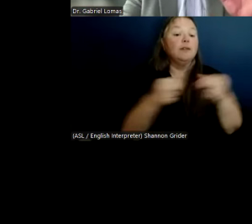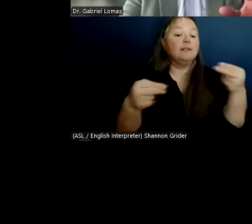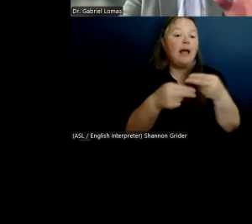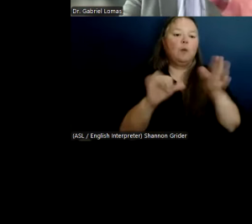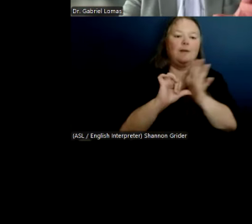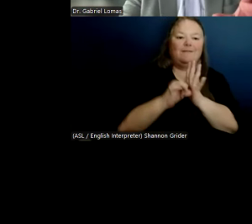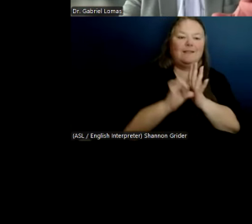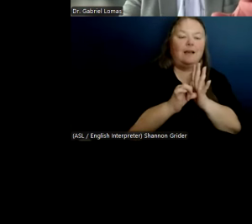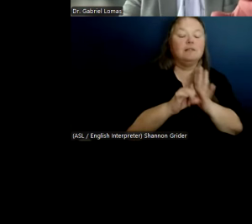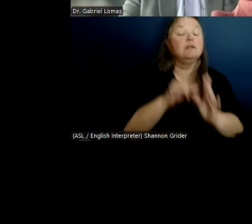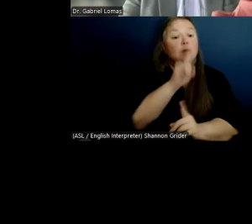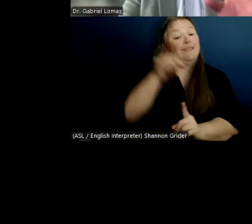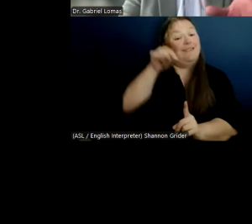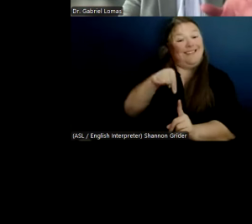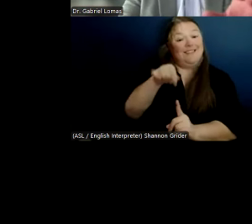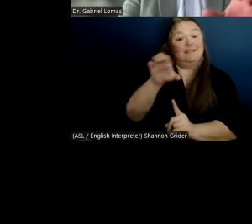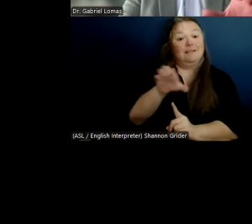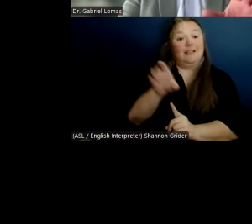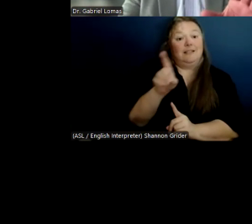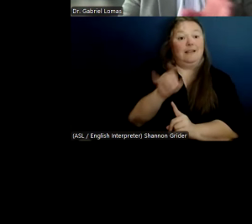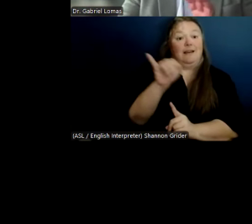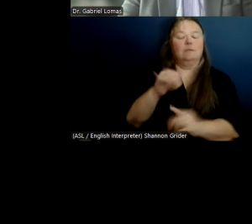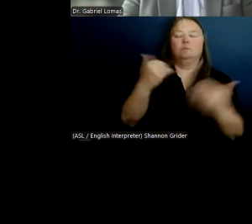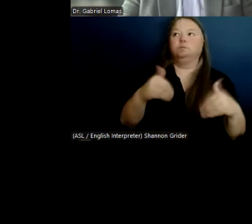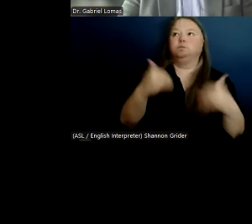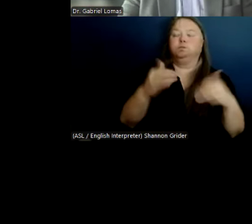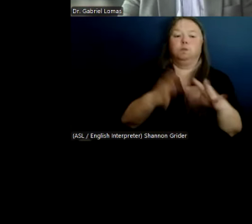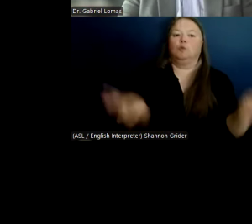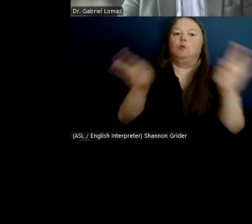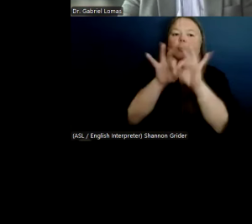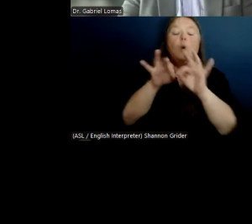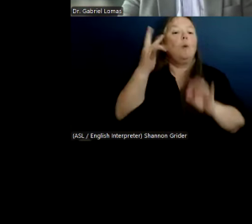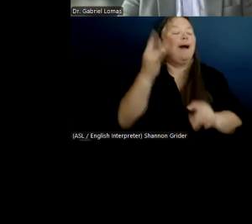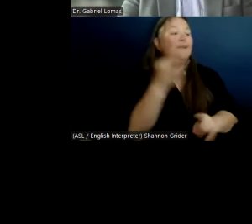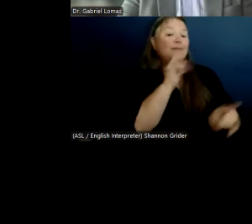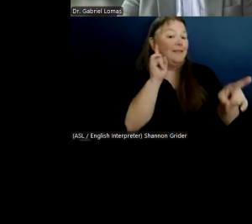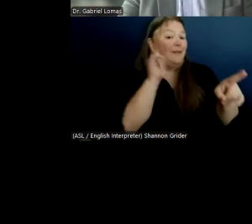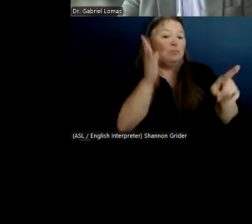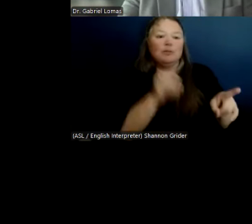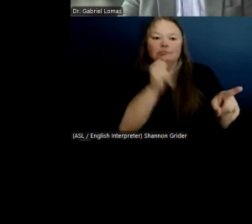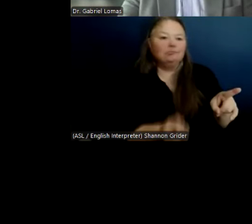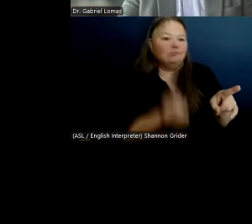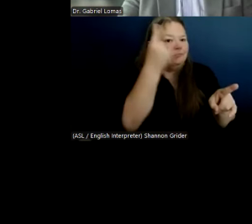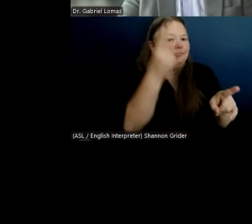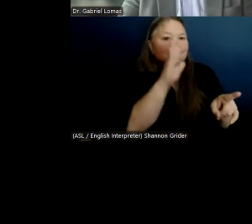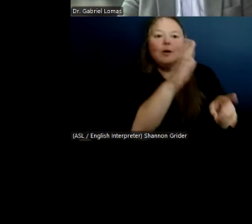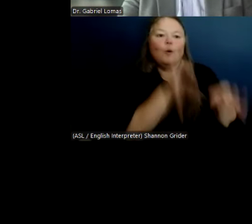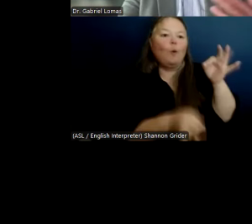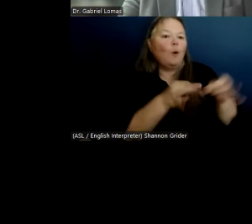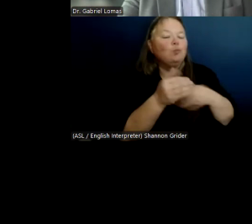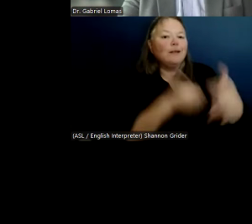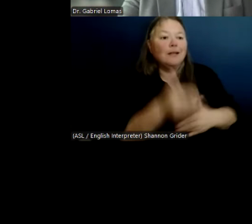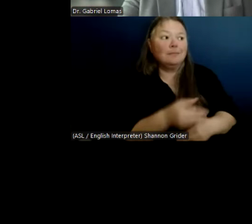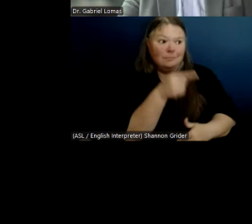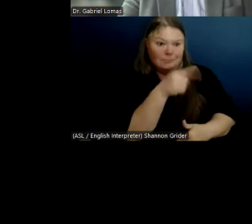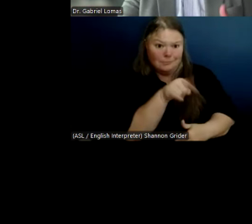is a critical piece. If a deaf person doesn't understand what's going on in court, are they really getting justice? Are they able to